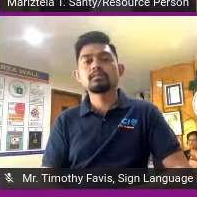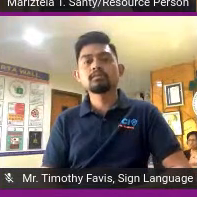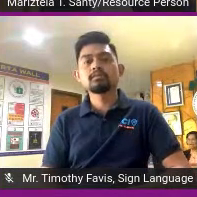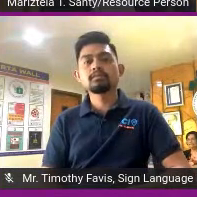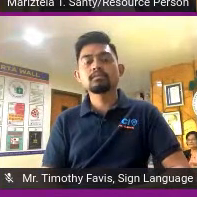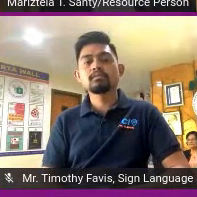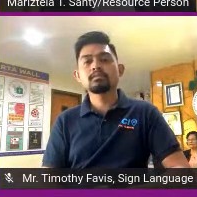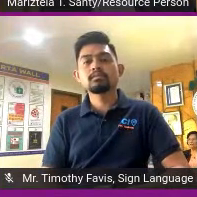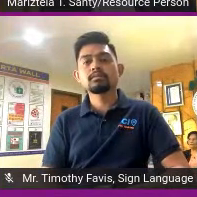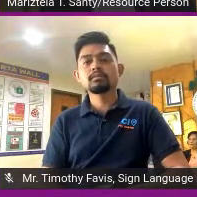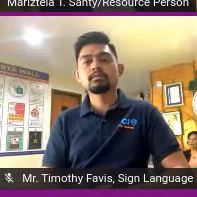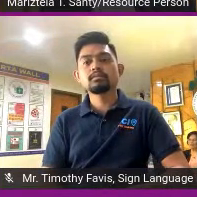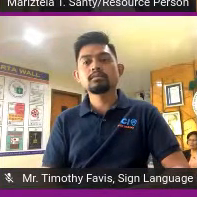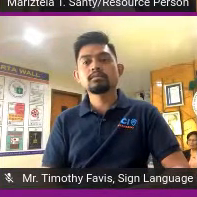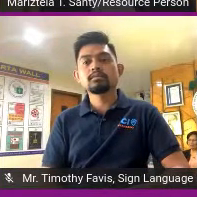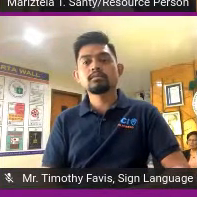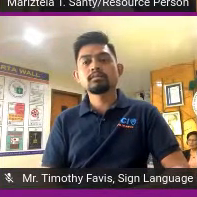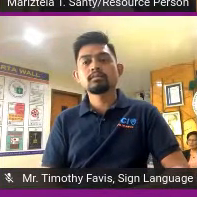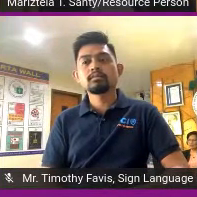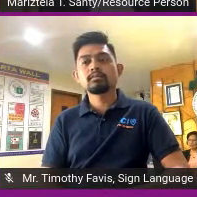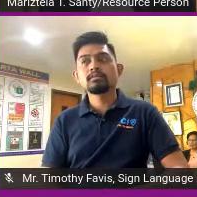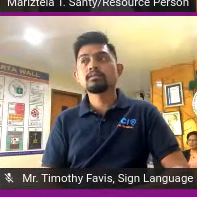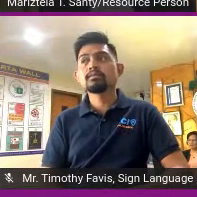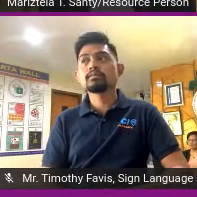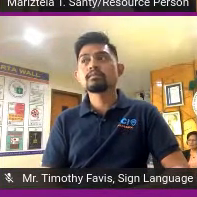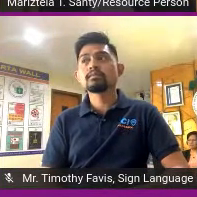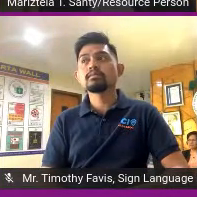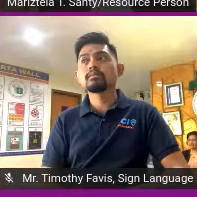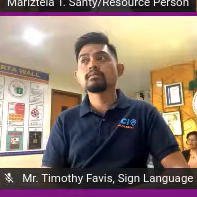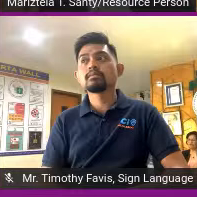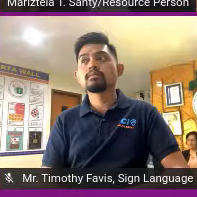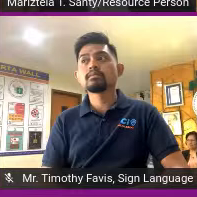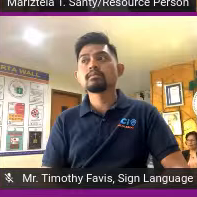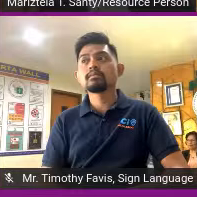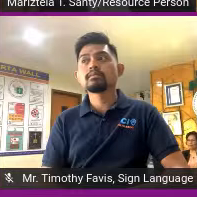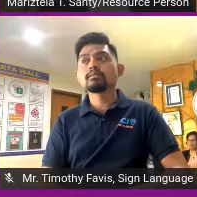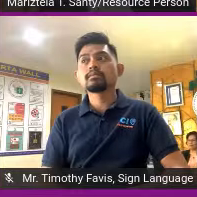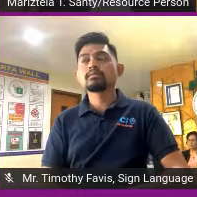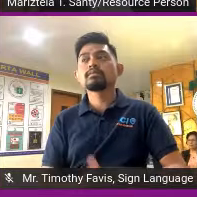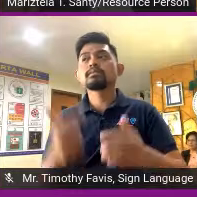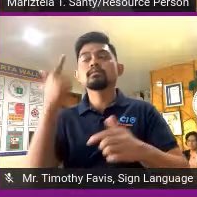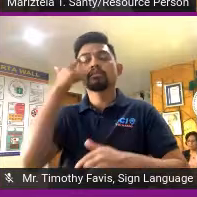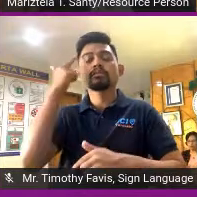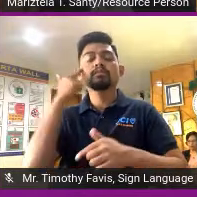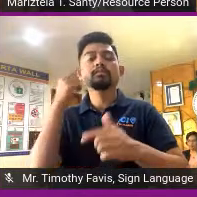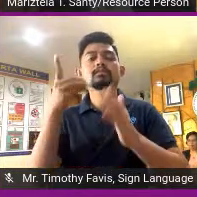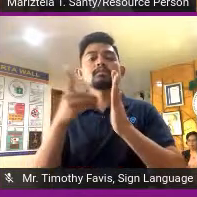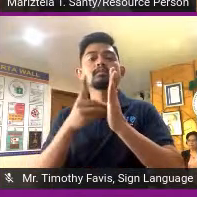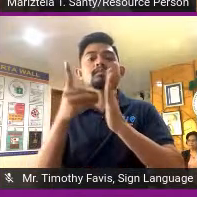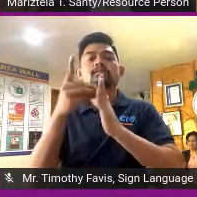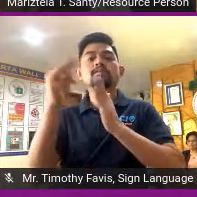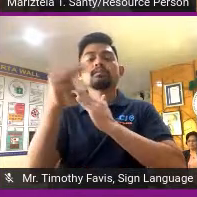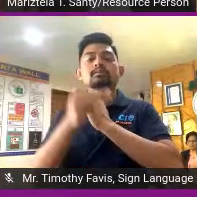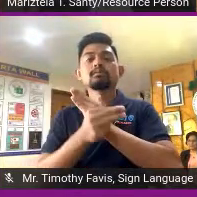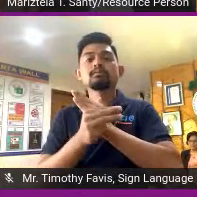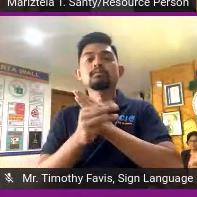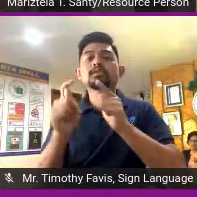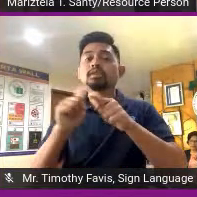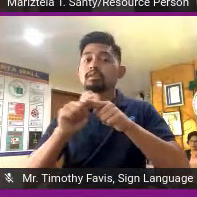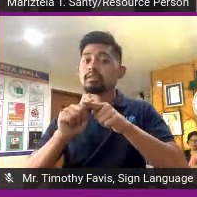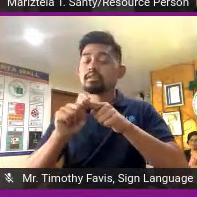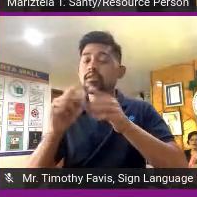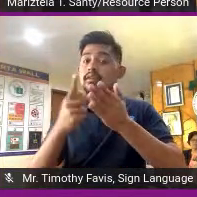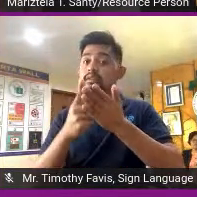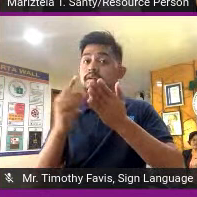first basic sa gender in development training programs.